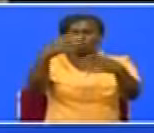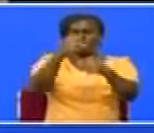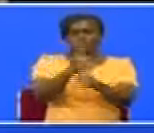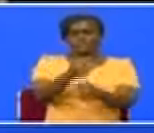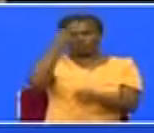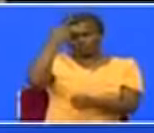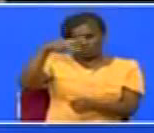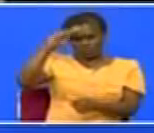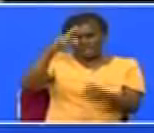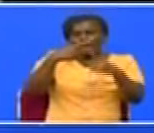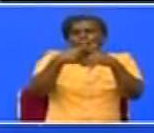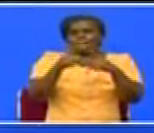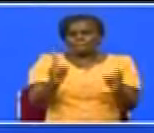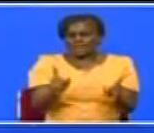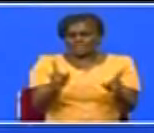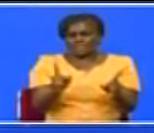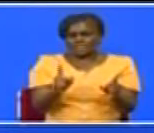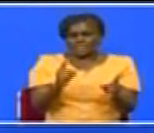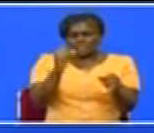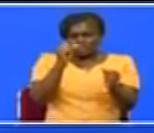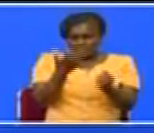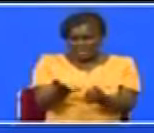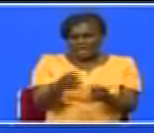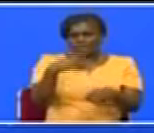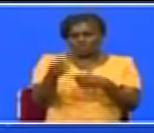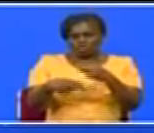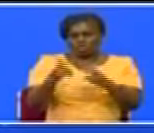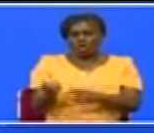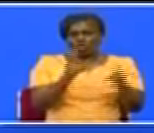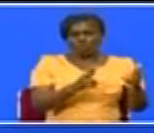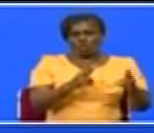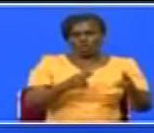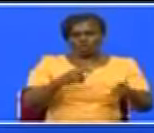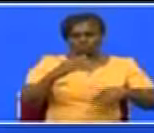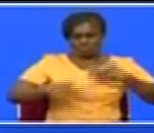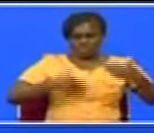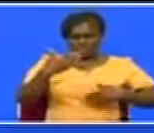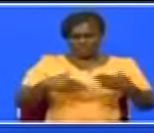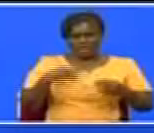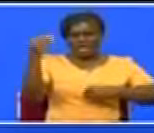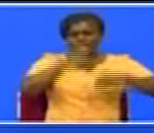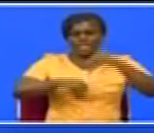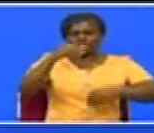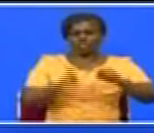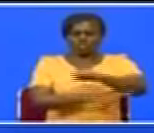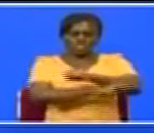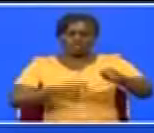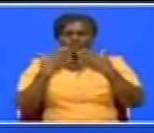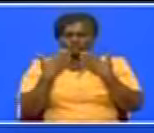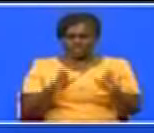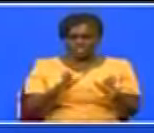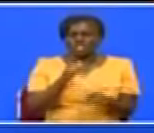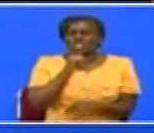organizational policy, but was spontaneous, a natural reaction to perceptions that the elections were rigged and not